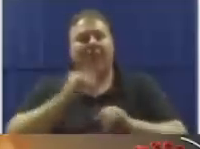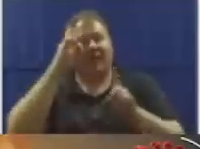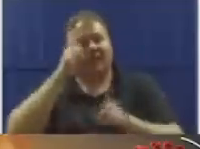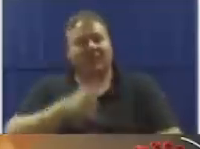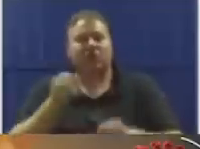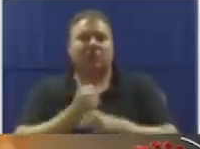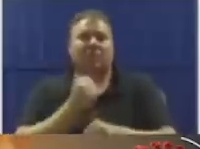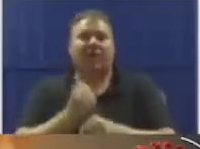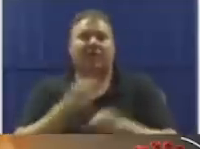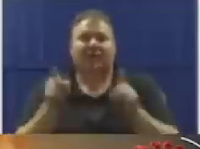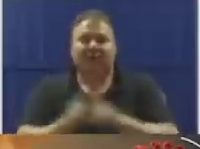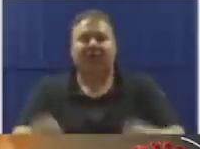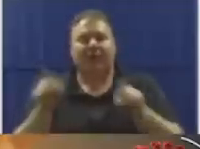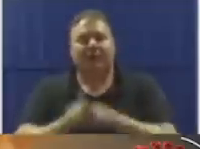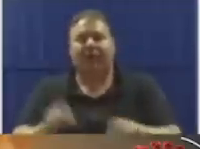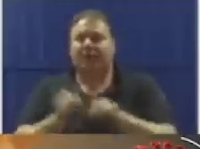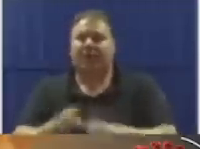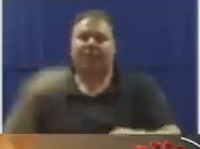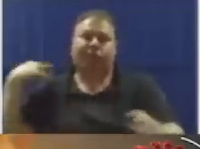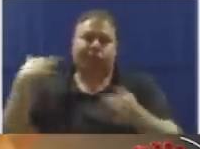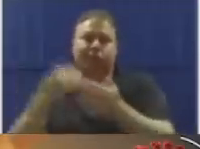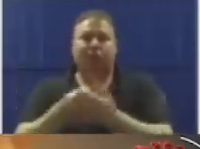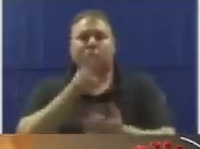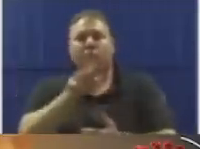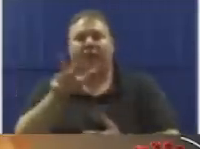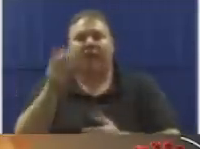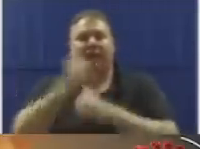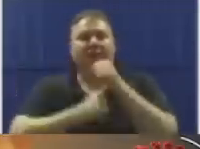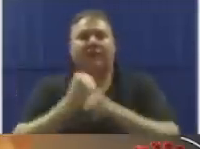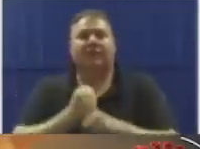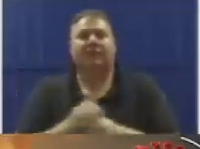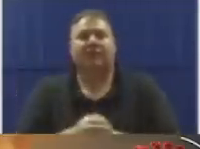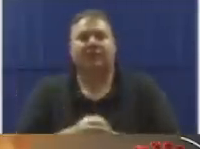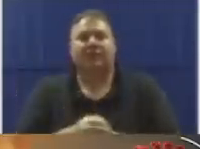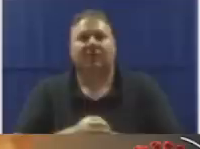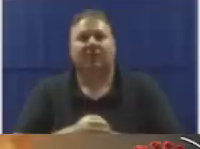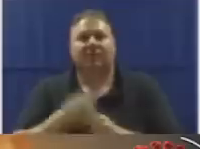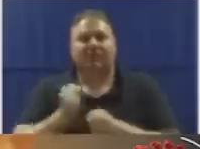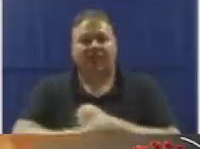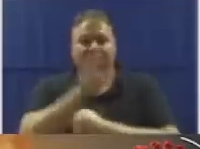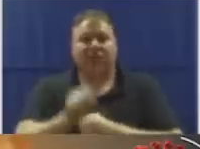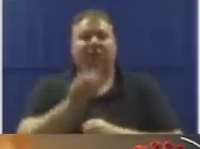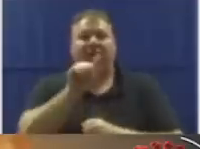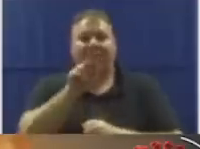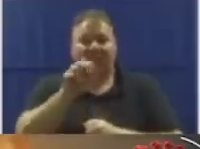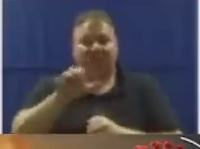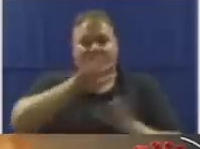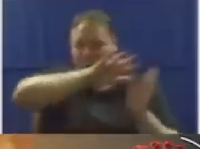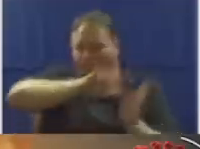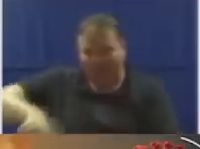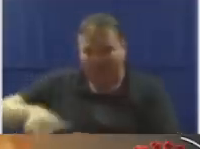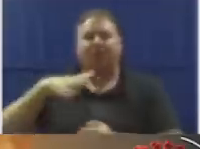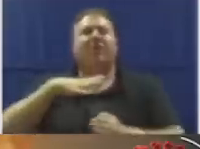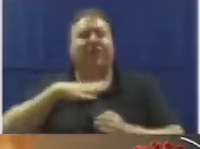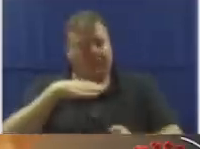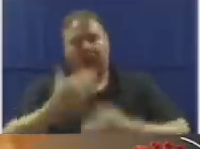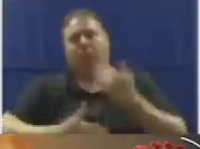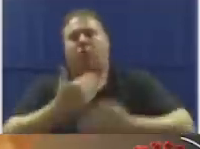exactly as their predecessors did. Once South Africa has put the ANC behind it for good, then we can start making progress